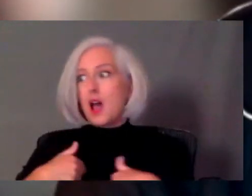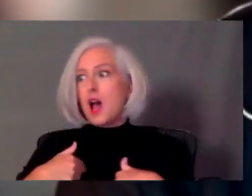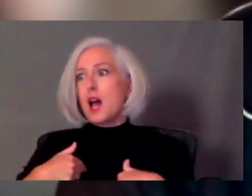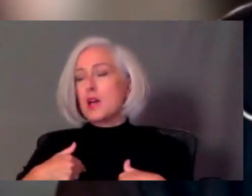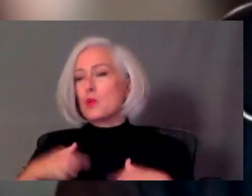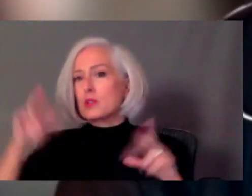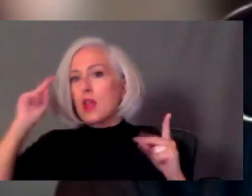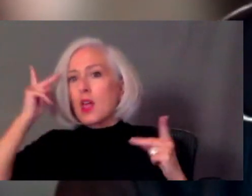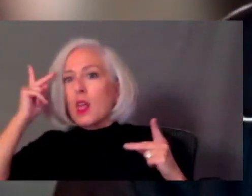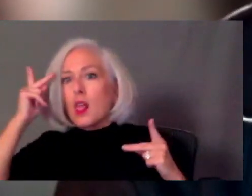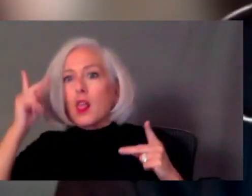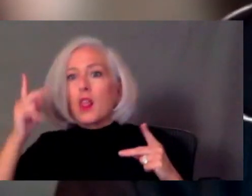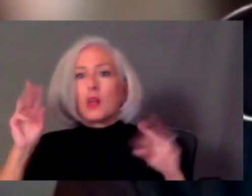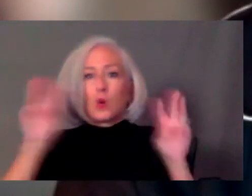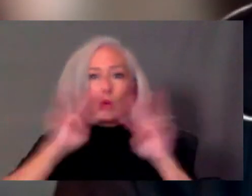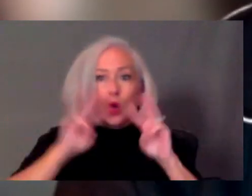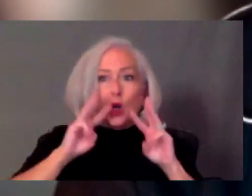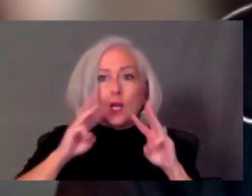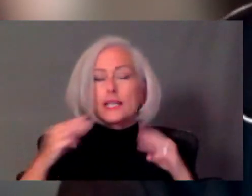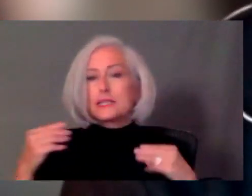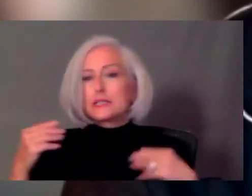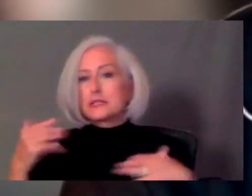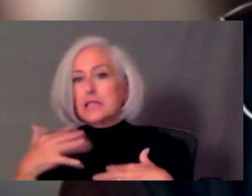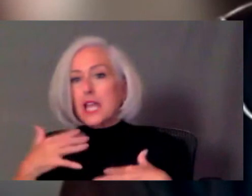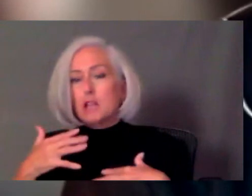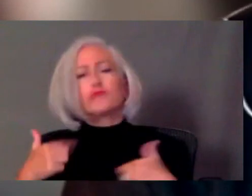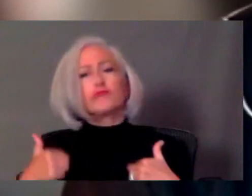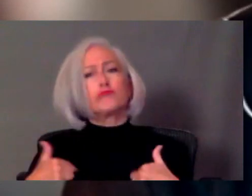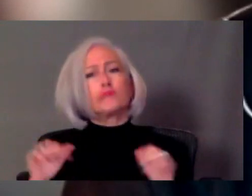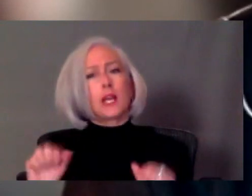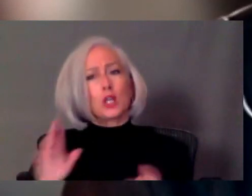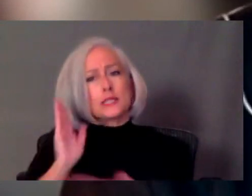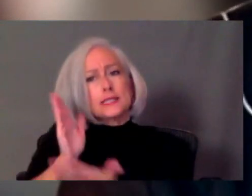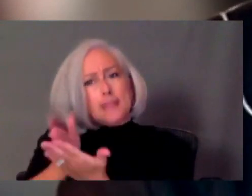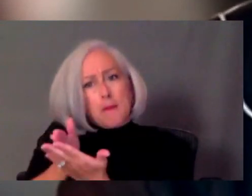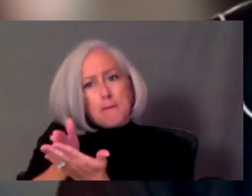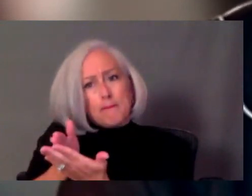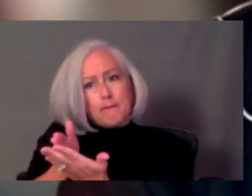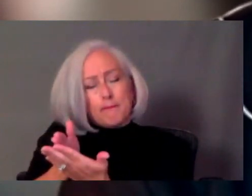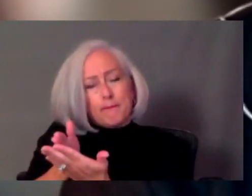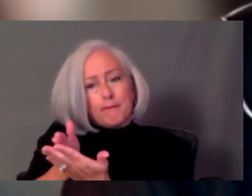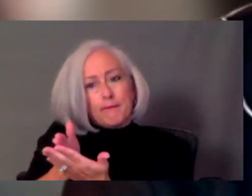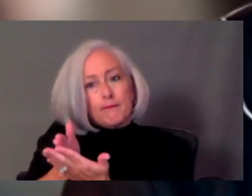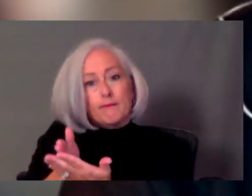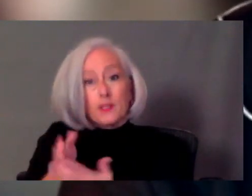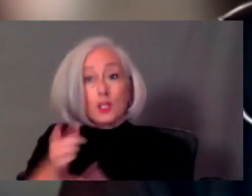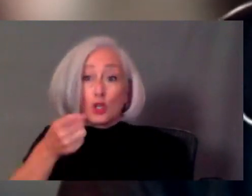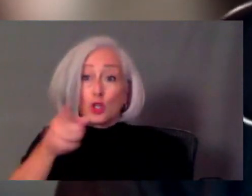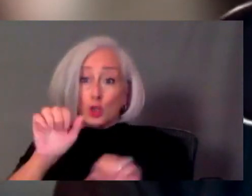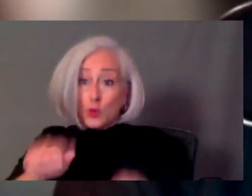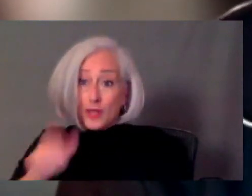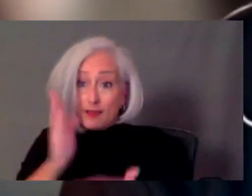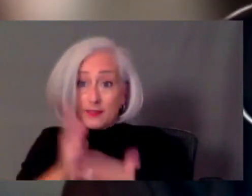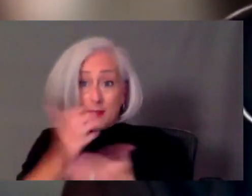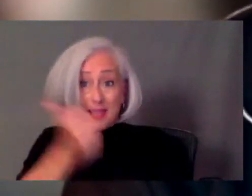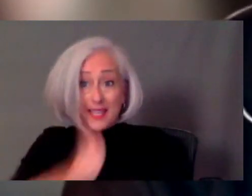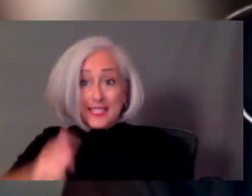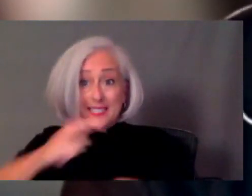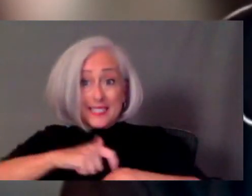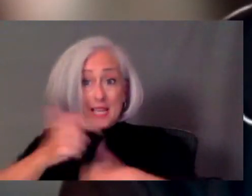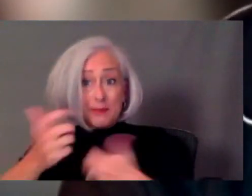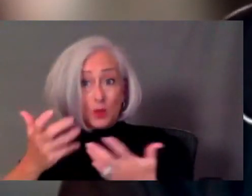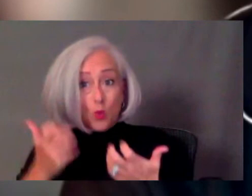maybe you could talk with Amber a little bit. Yeah, I'm sure you have questions. I have a few for all of these guys. So Amber, are you vaccinated